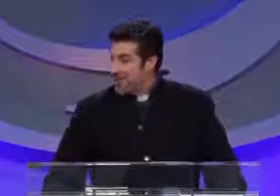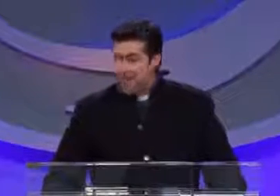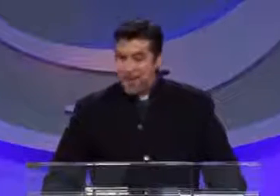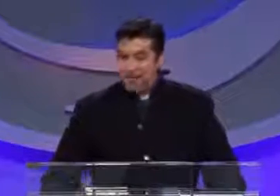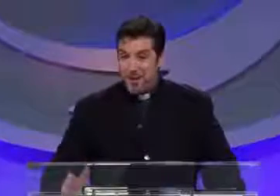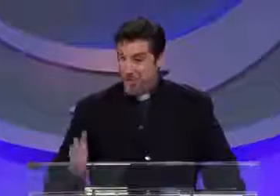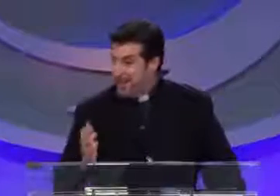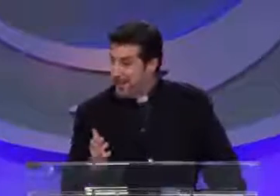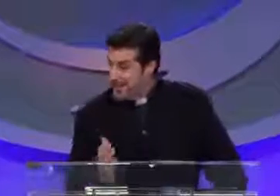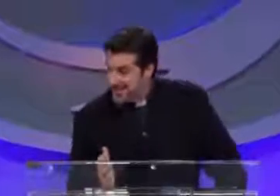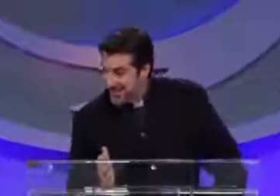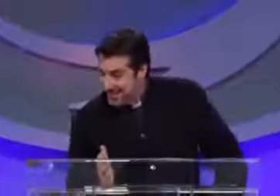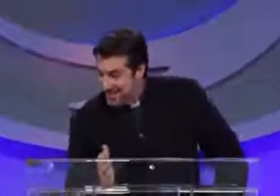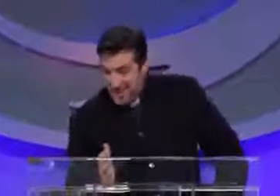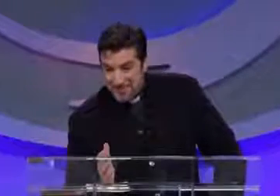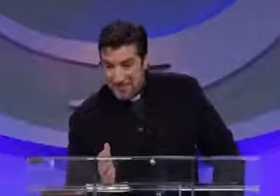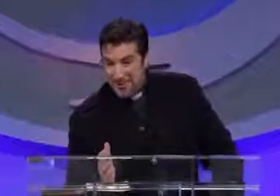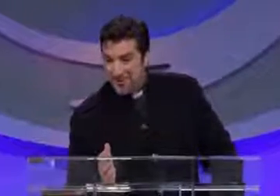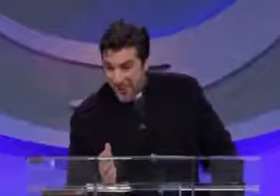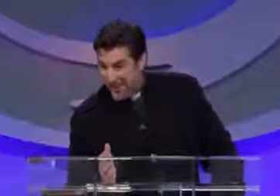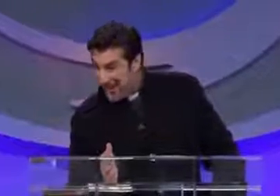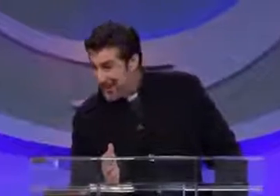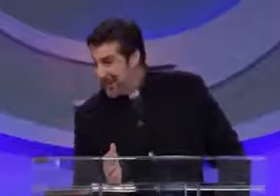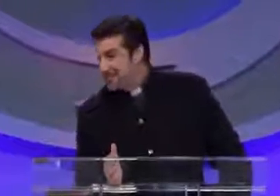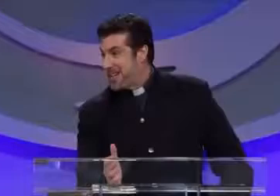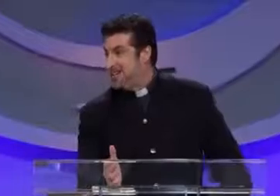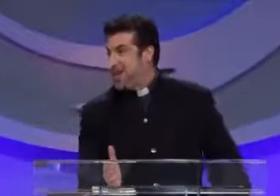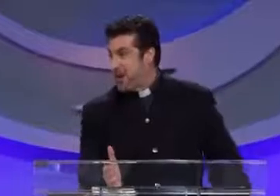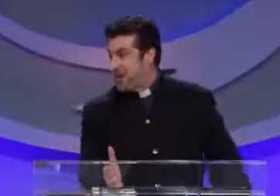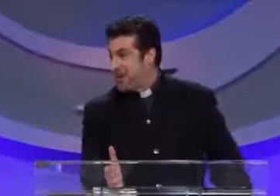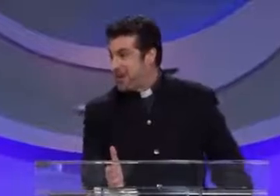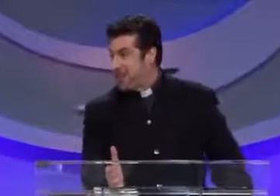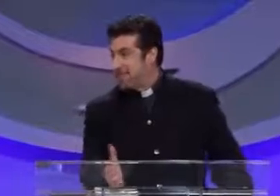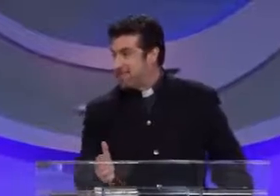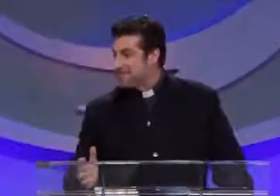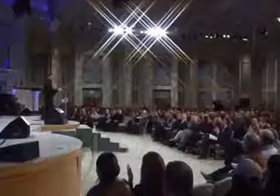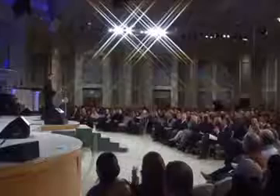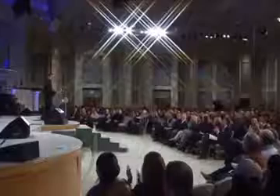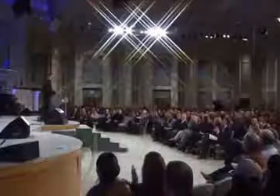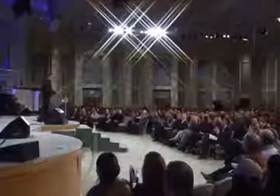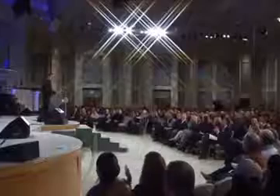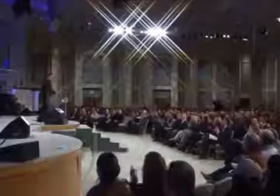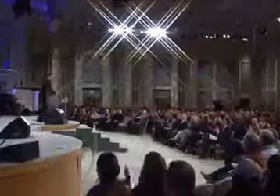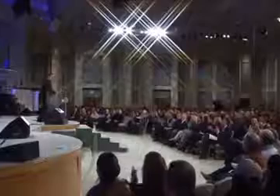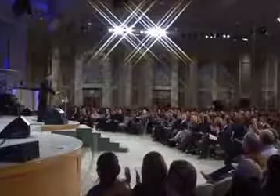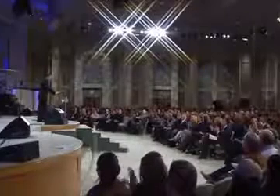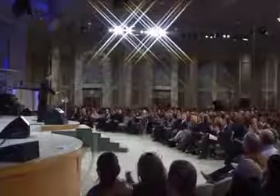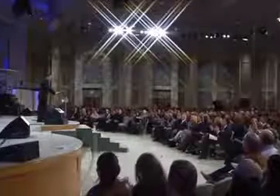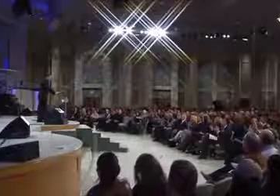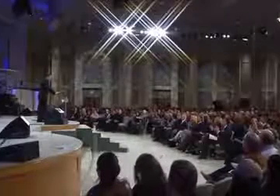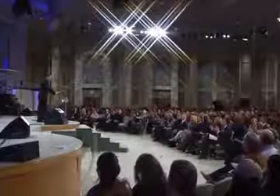Bergoglio, my friend. My spiritual father had become the Pope.